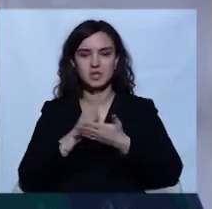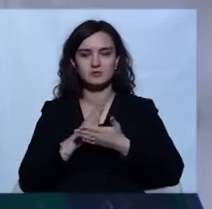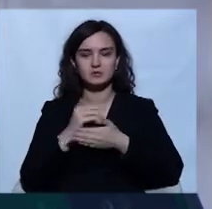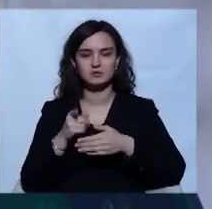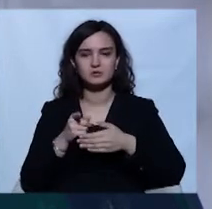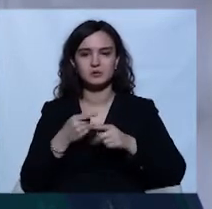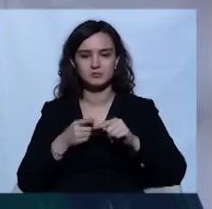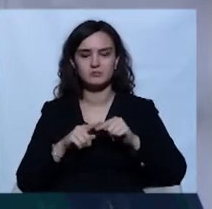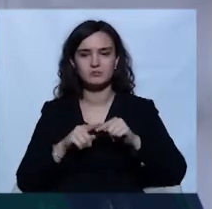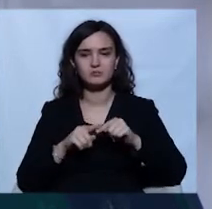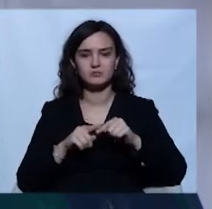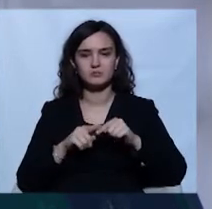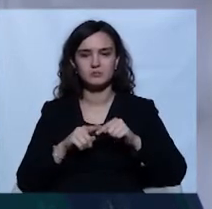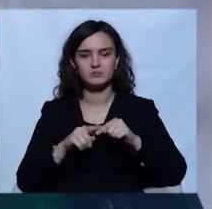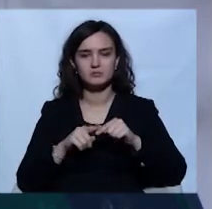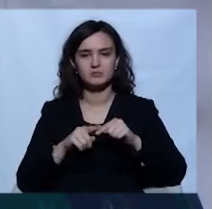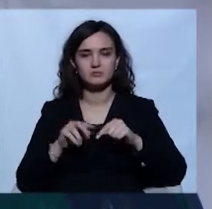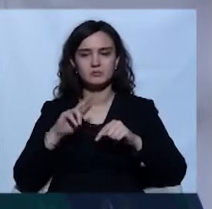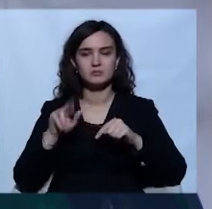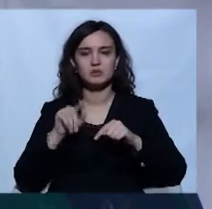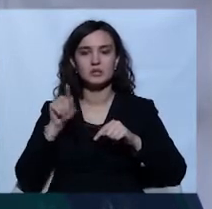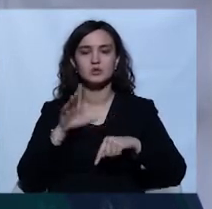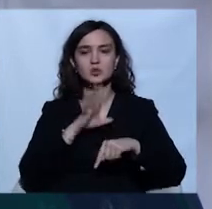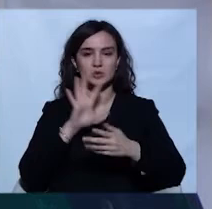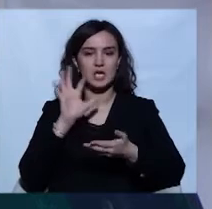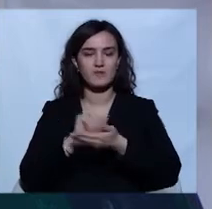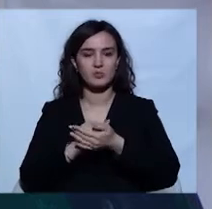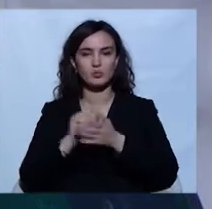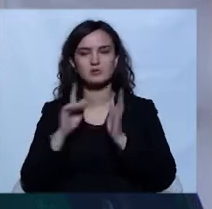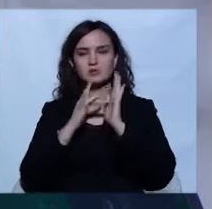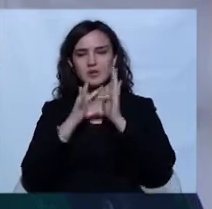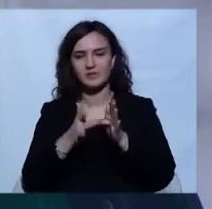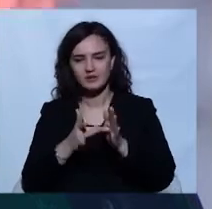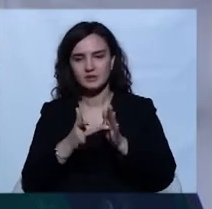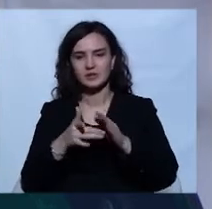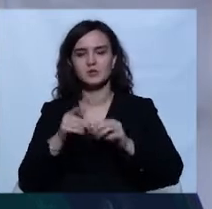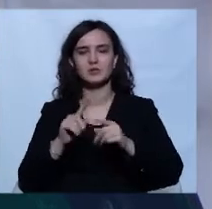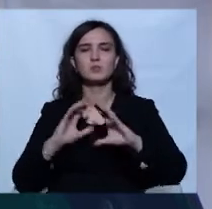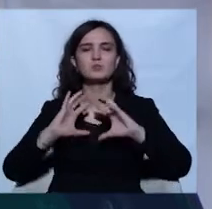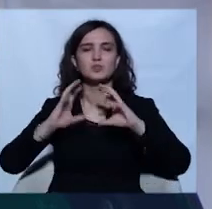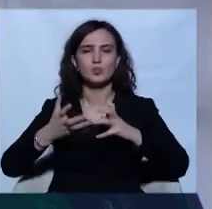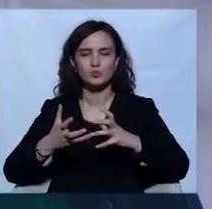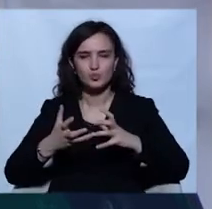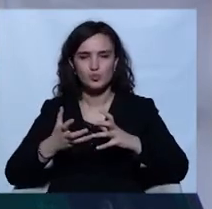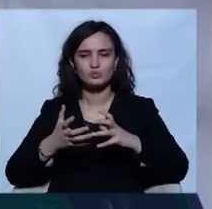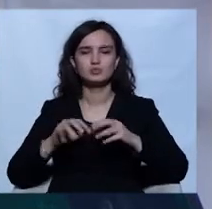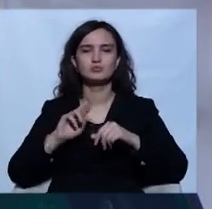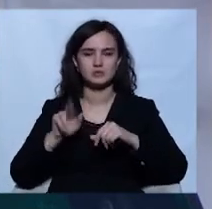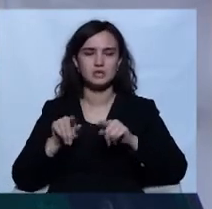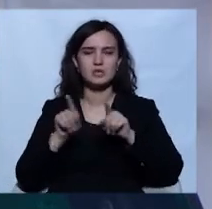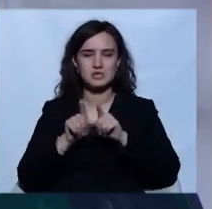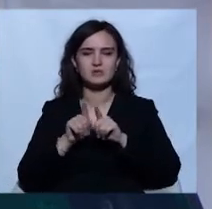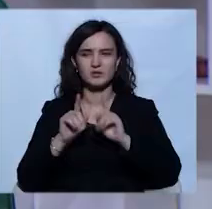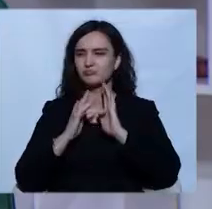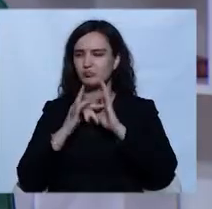time of the Empire, as we mentioned, and he was busy traveling all over the world and getting into all sorts of